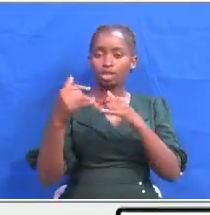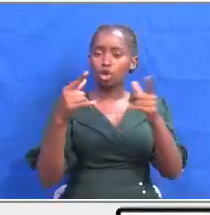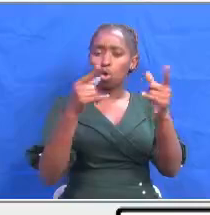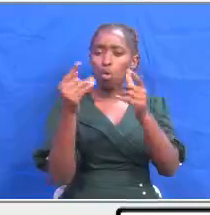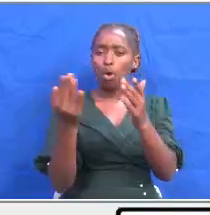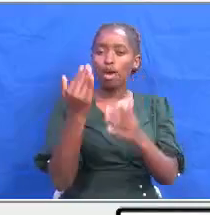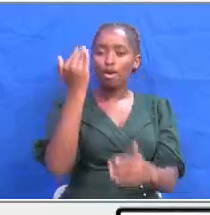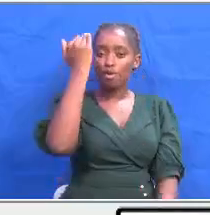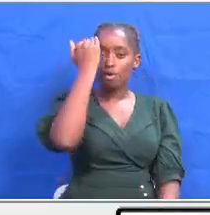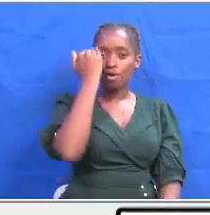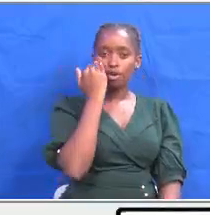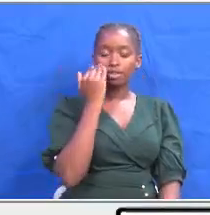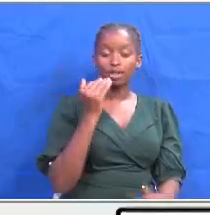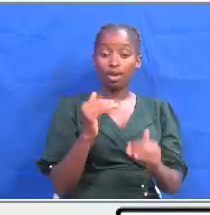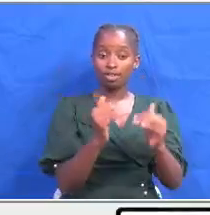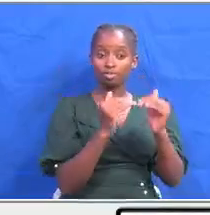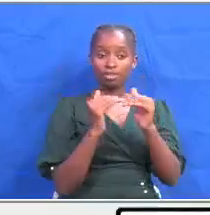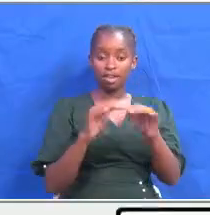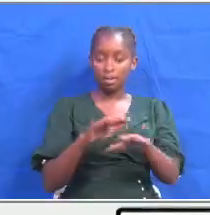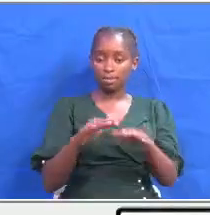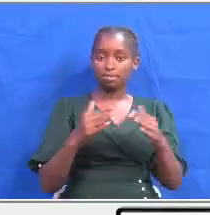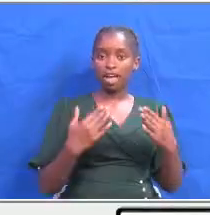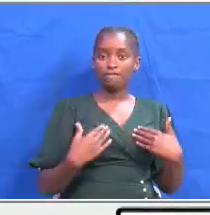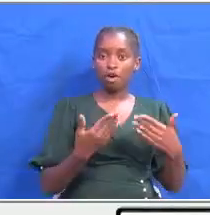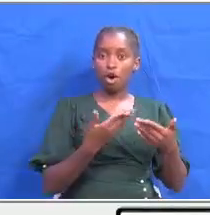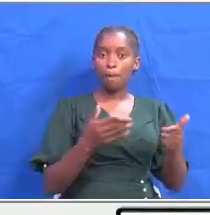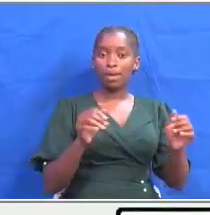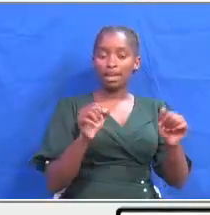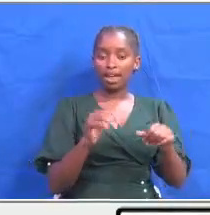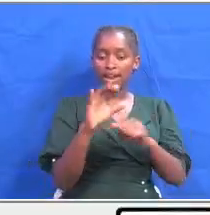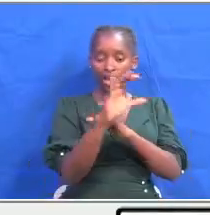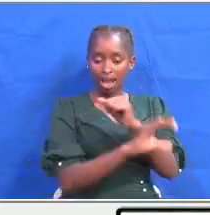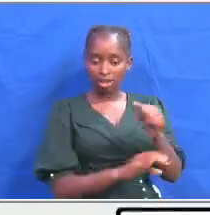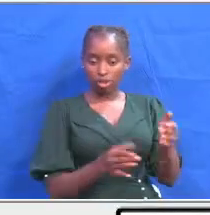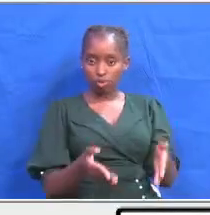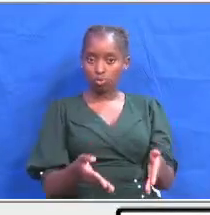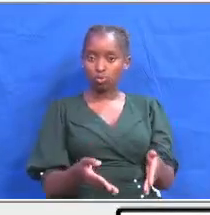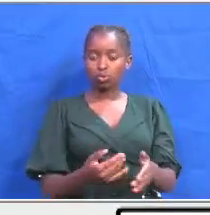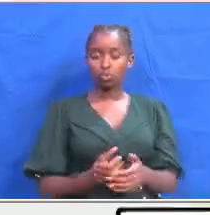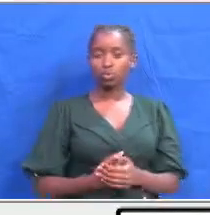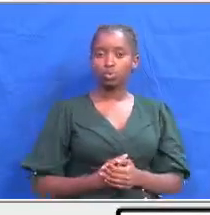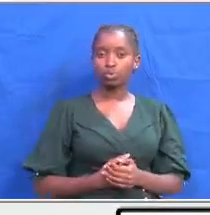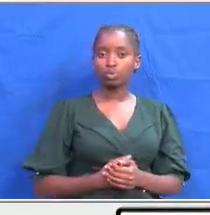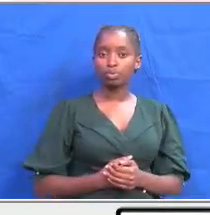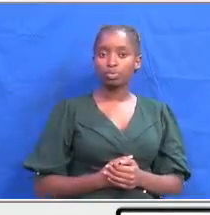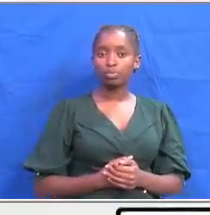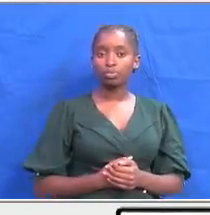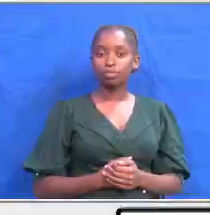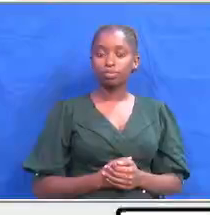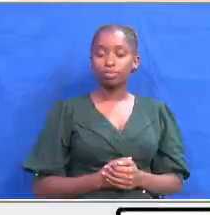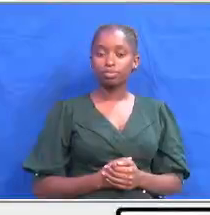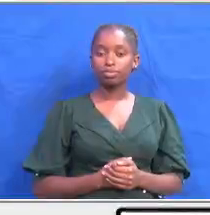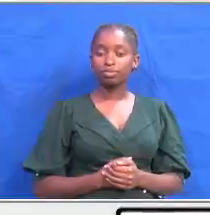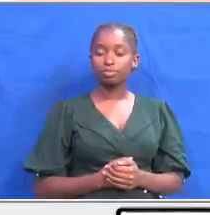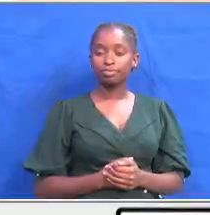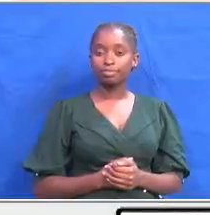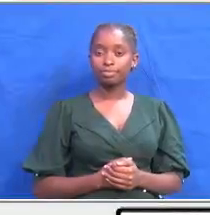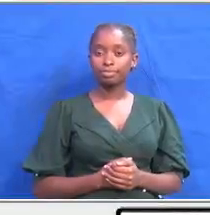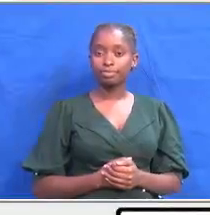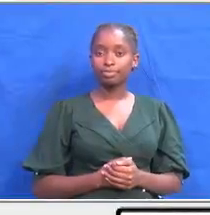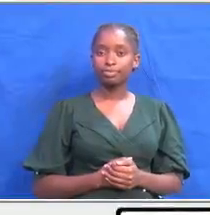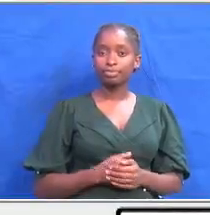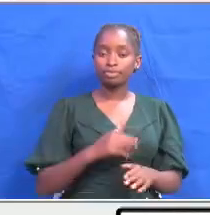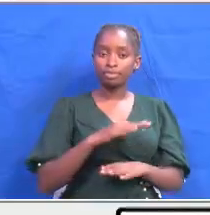let the democratic space open up in this country. Kiptoo, you talk about a resignation, and even as you come in, the deputy